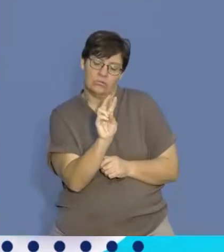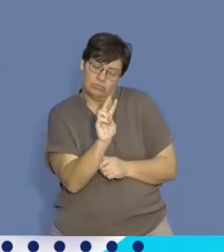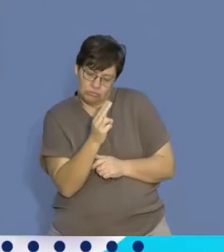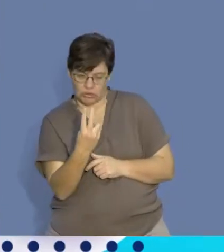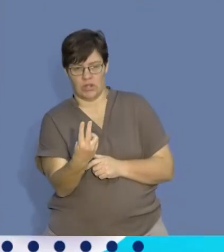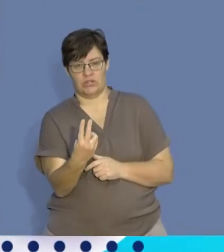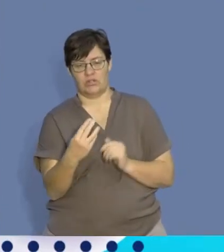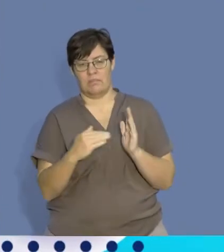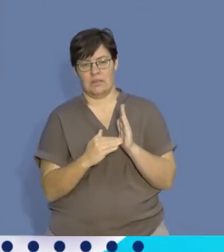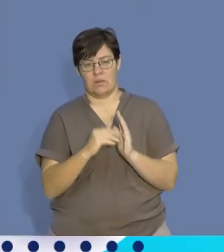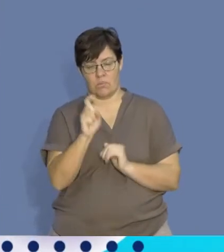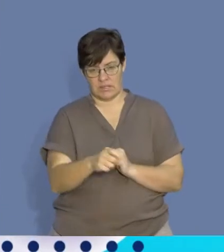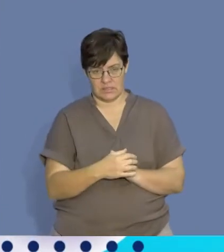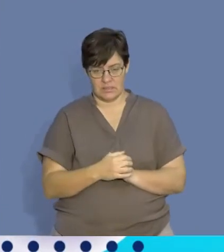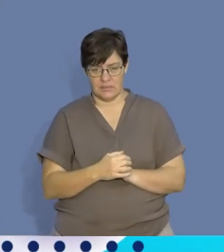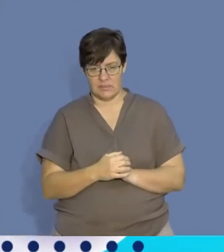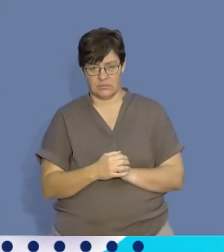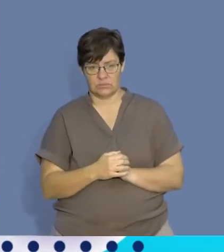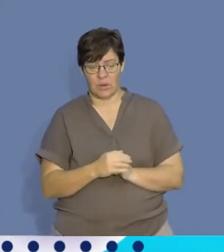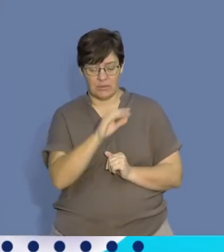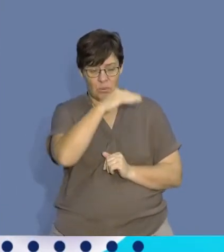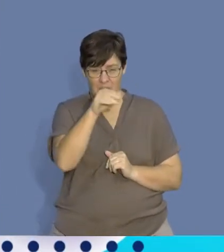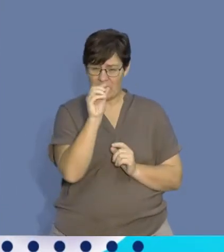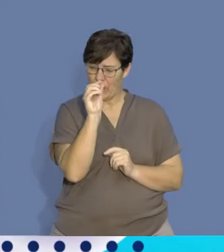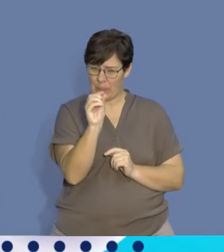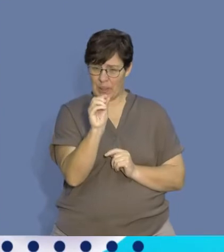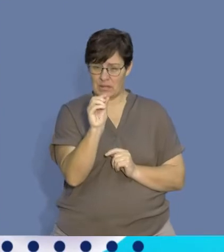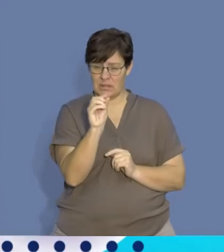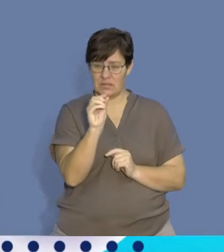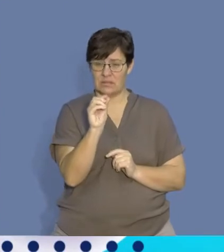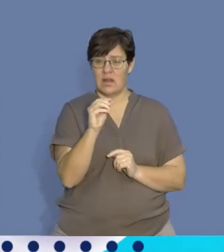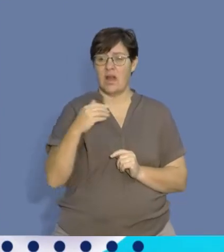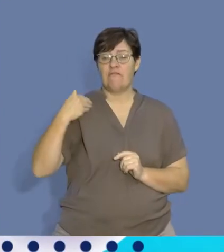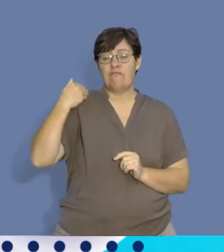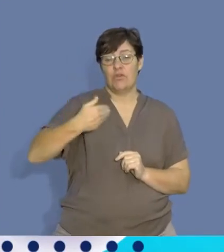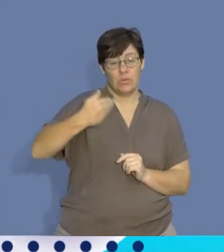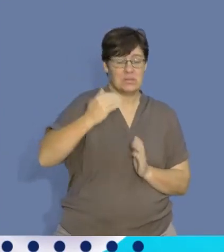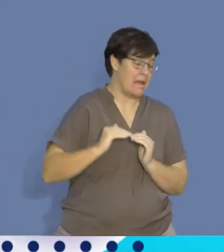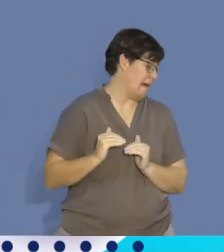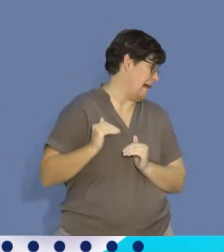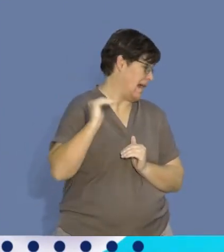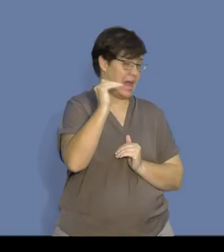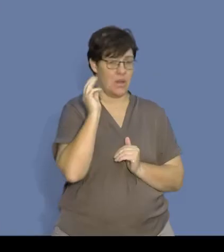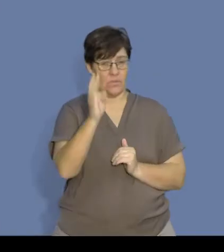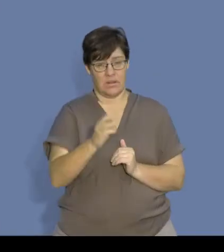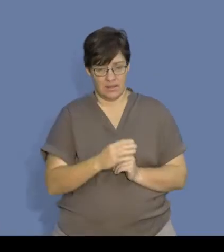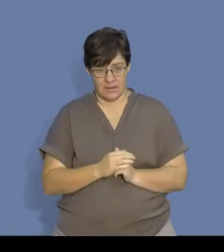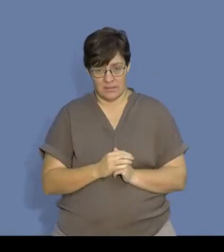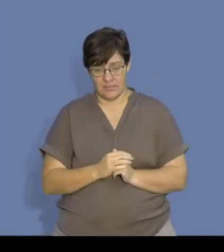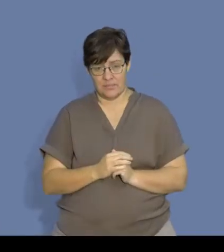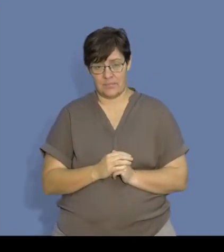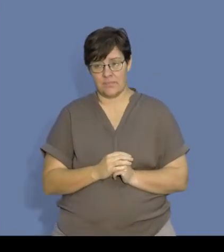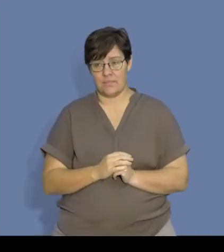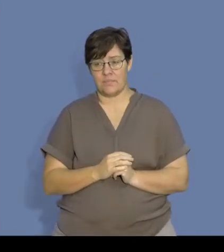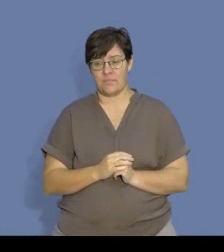And it also means that because the waves are so small, the frequencies are going to be very high. Okay?